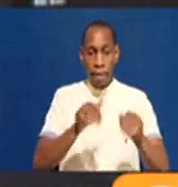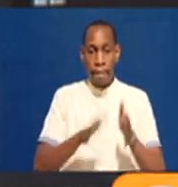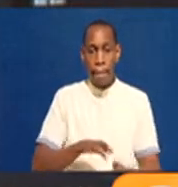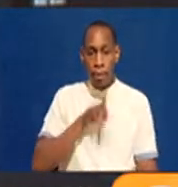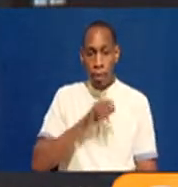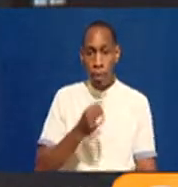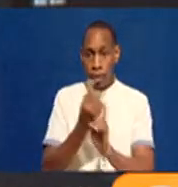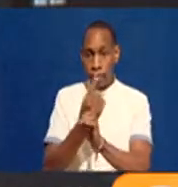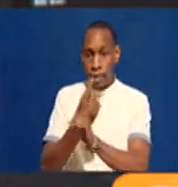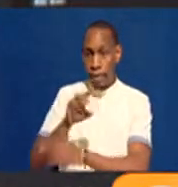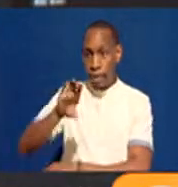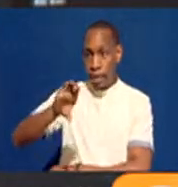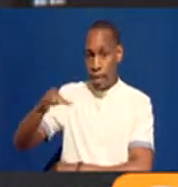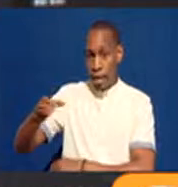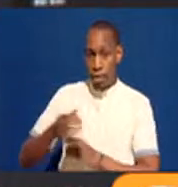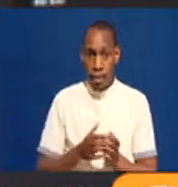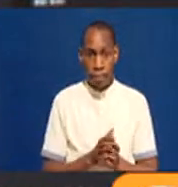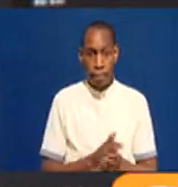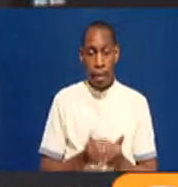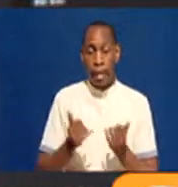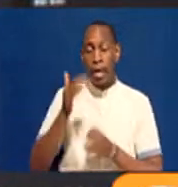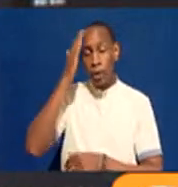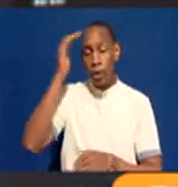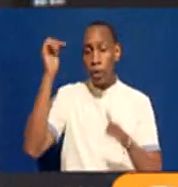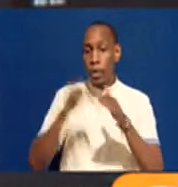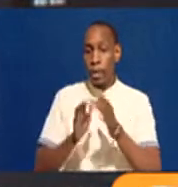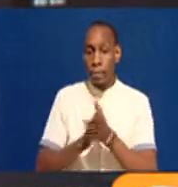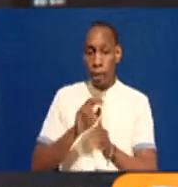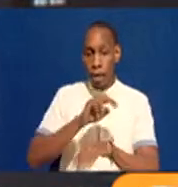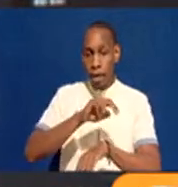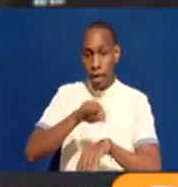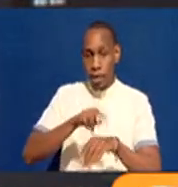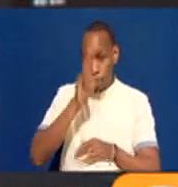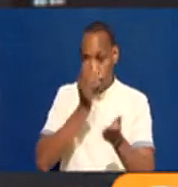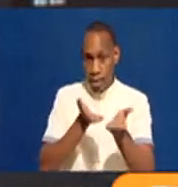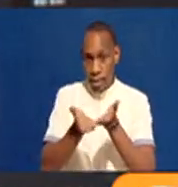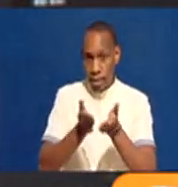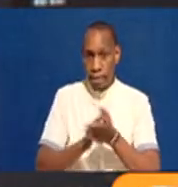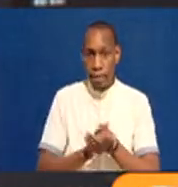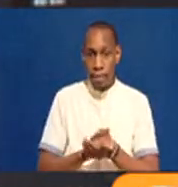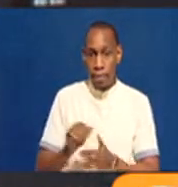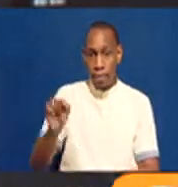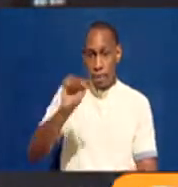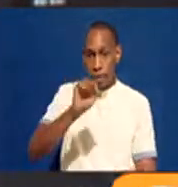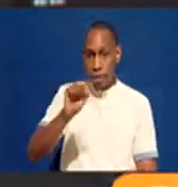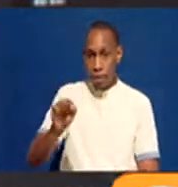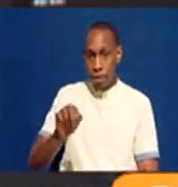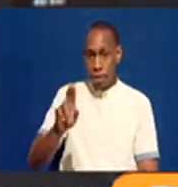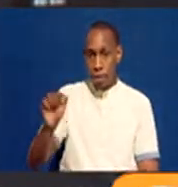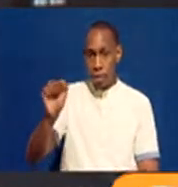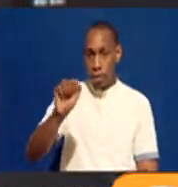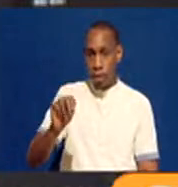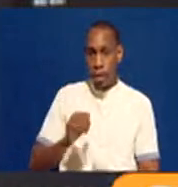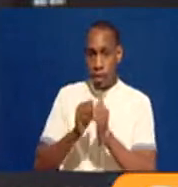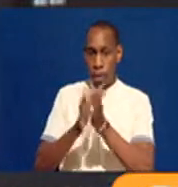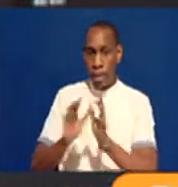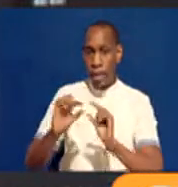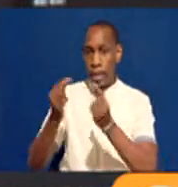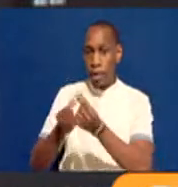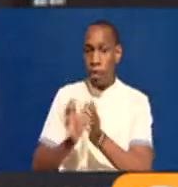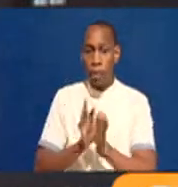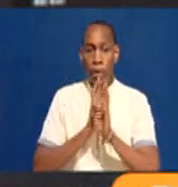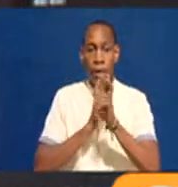in various counties is well known to the National Police Service. Now, Susan and her gang have been reported to at